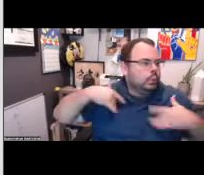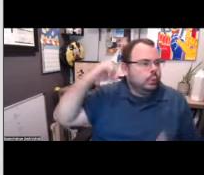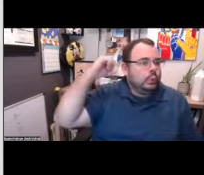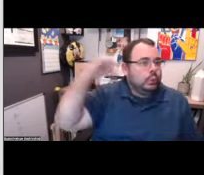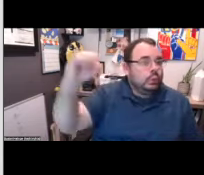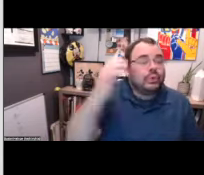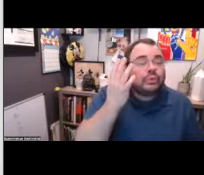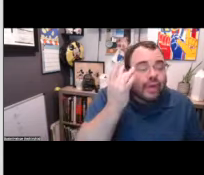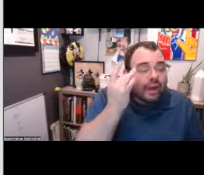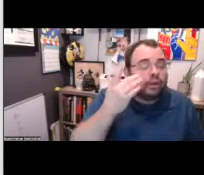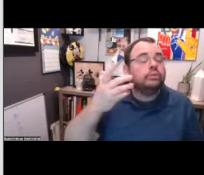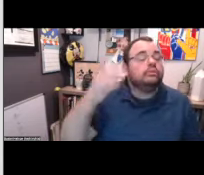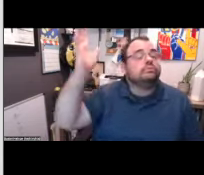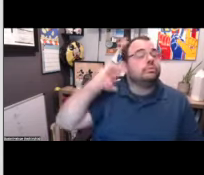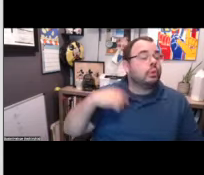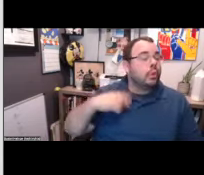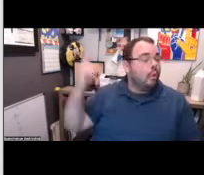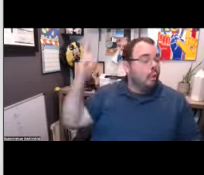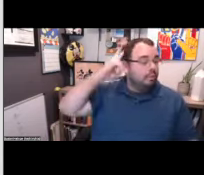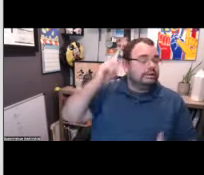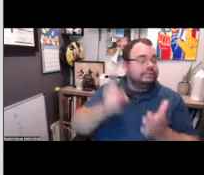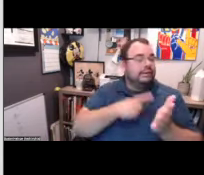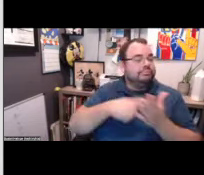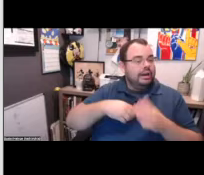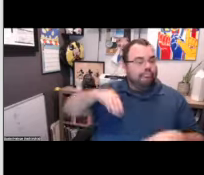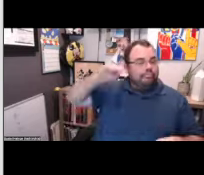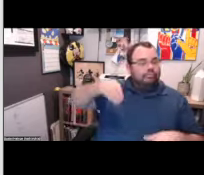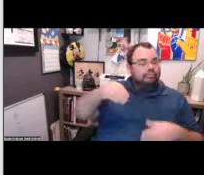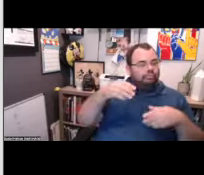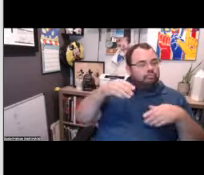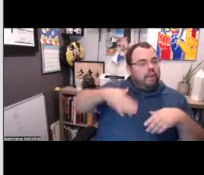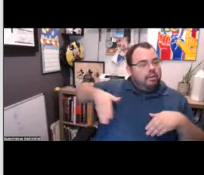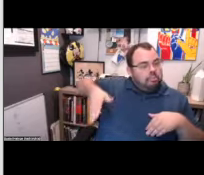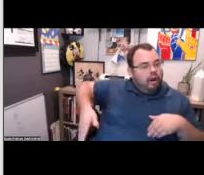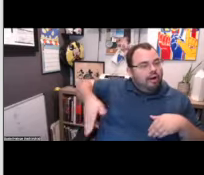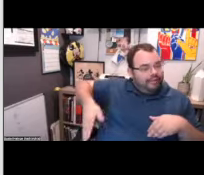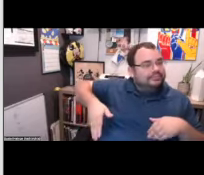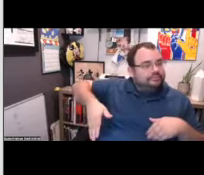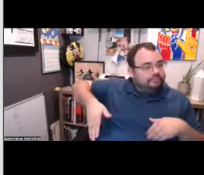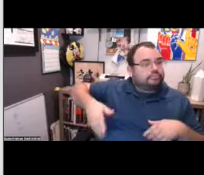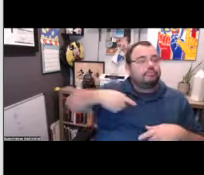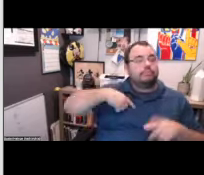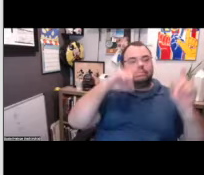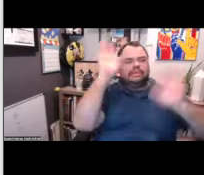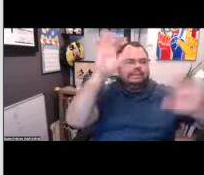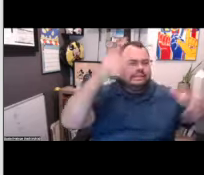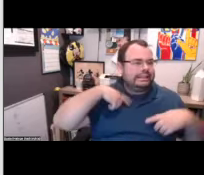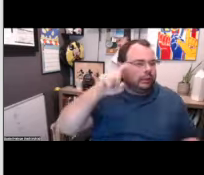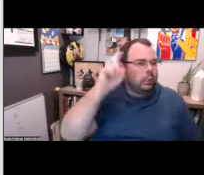have to have that wire around hanging around me anymore. So before, sometimes, like